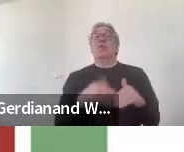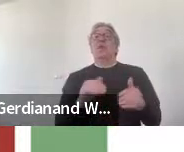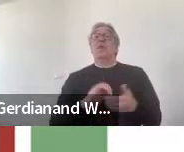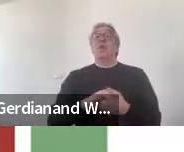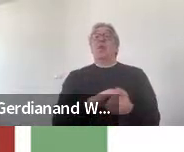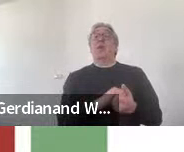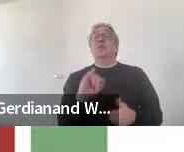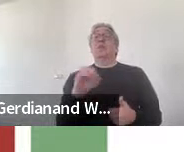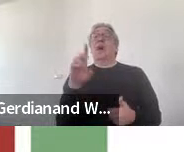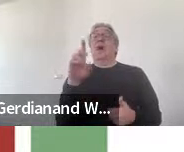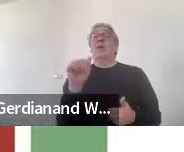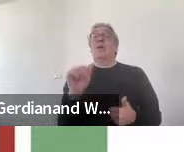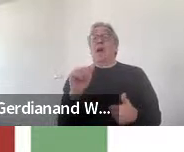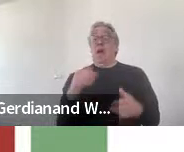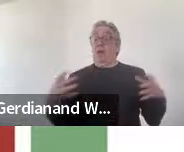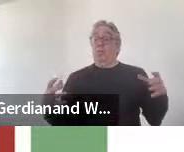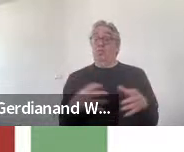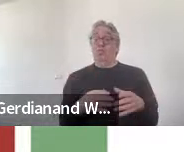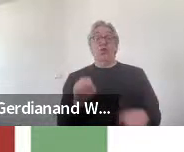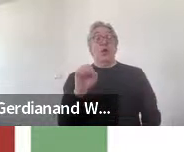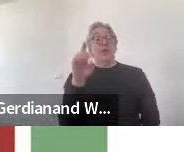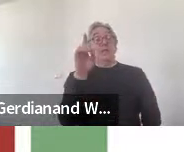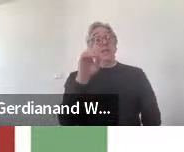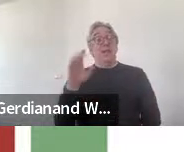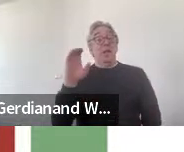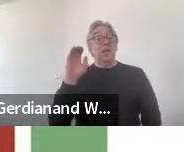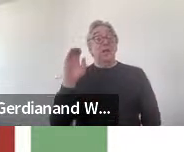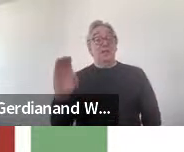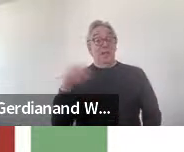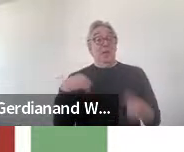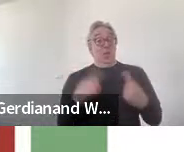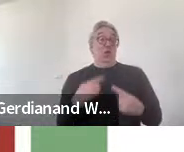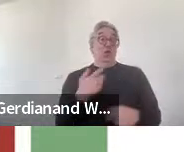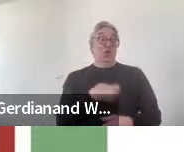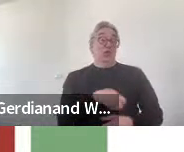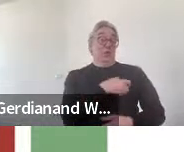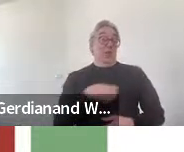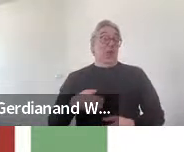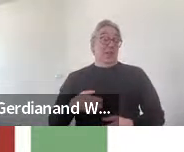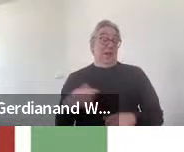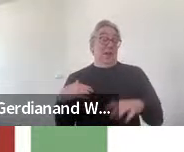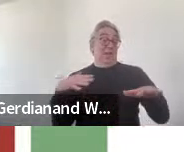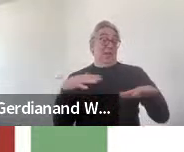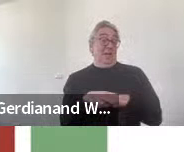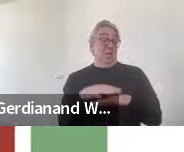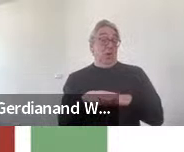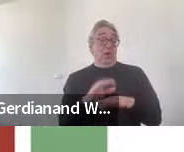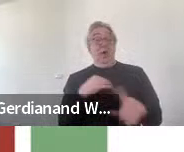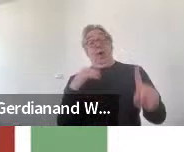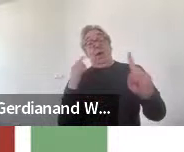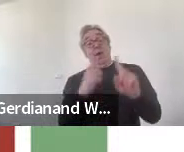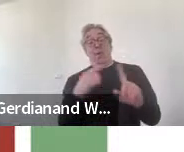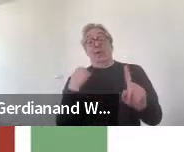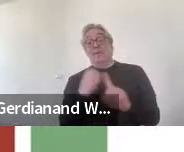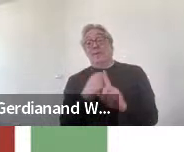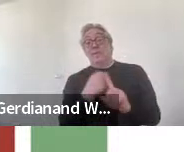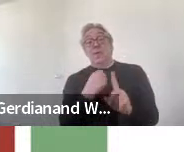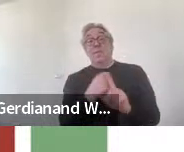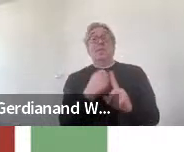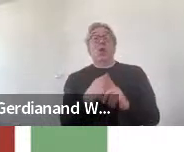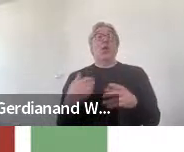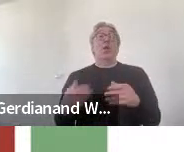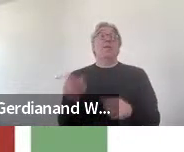Alliance. The SDDC is a Swiss-based network advocating for the rights and inclusion of persons